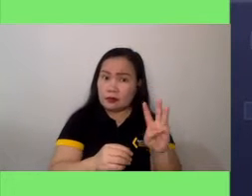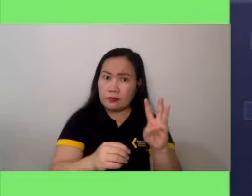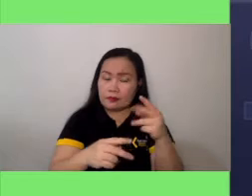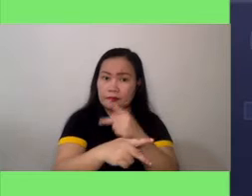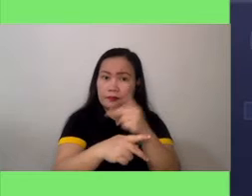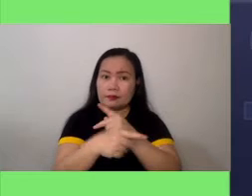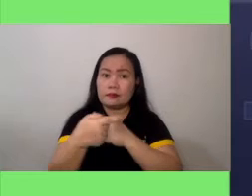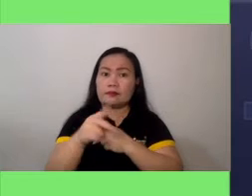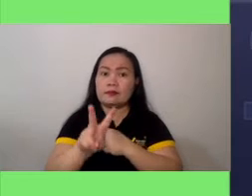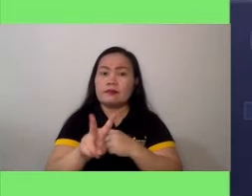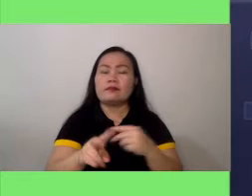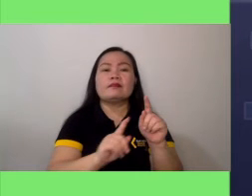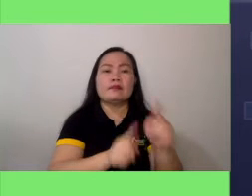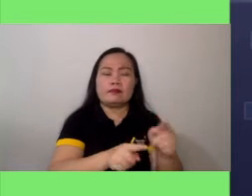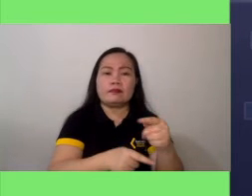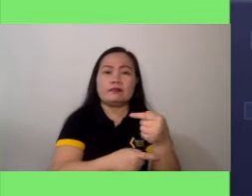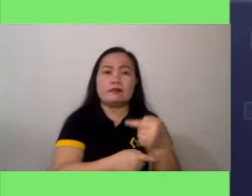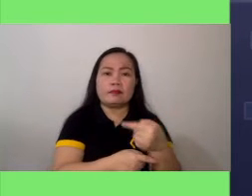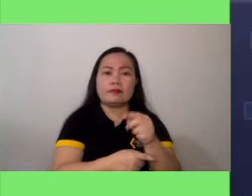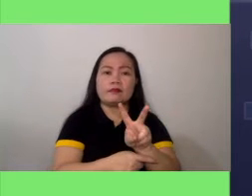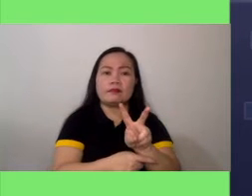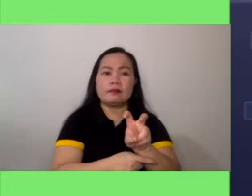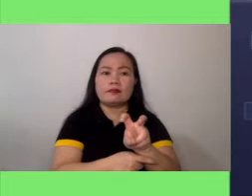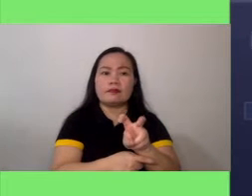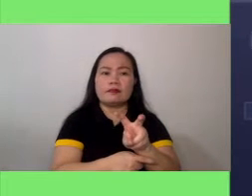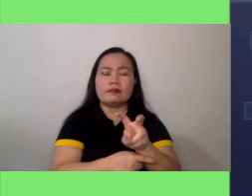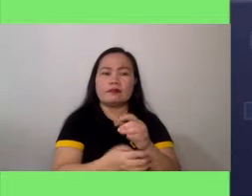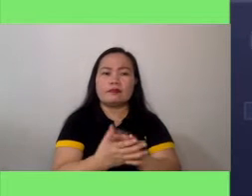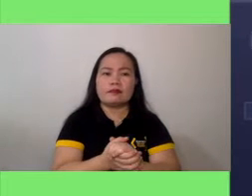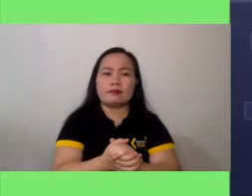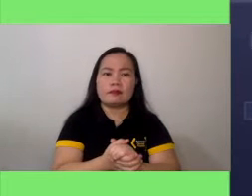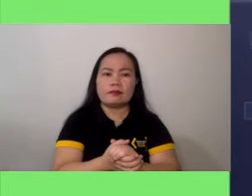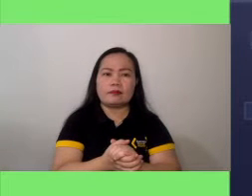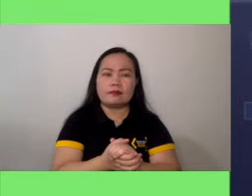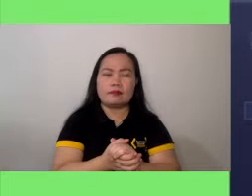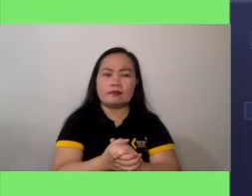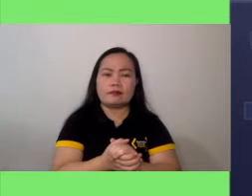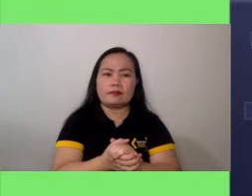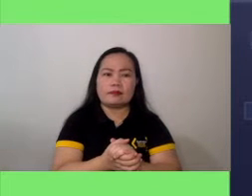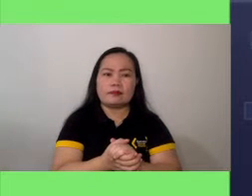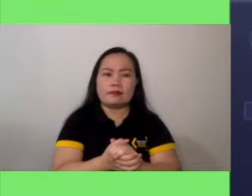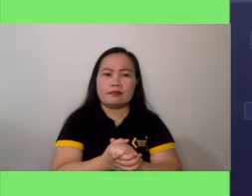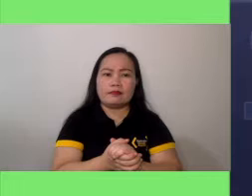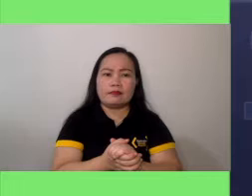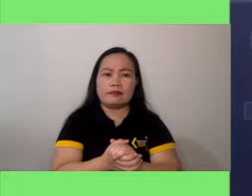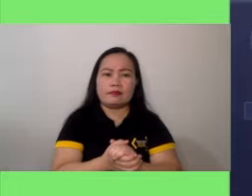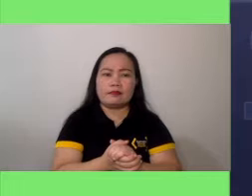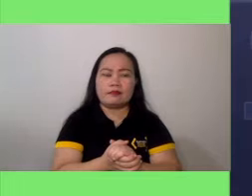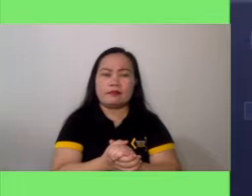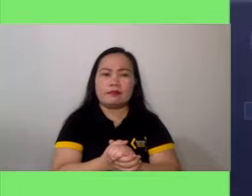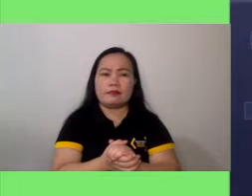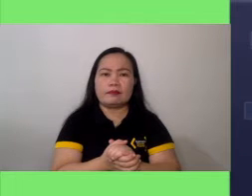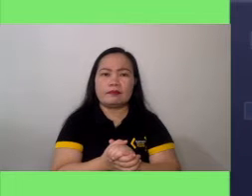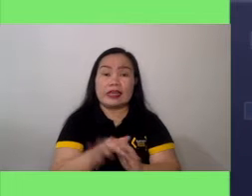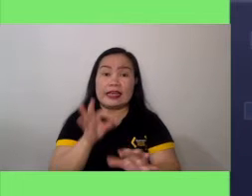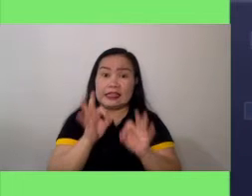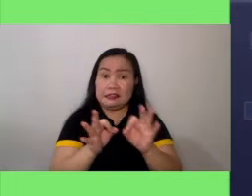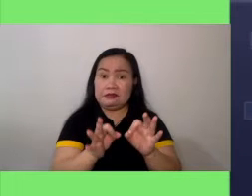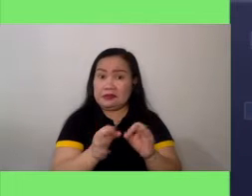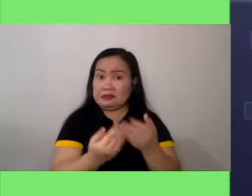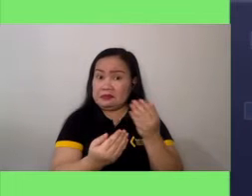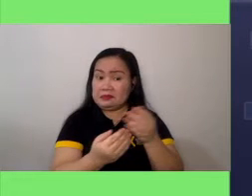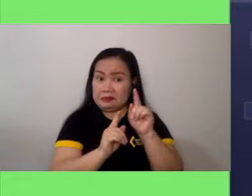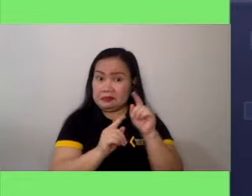2. 6 times negative 2, that is negative 12. So, again, kung kaya na pong diretso, 2 times 3, 6